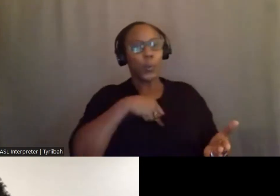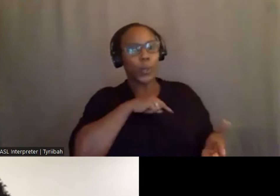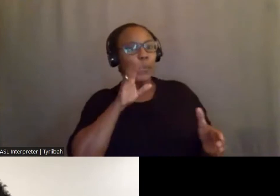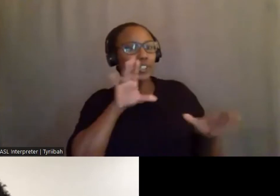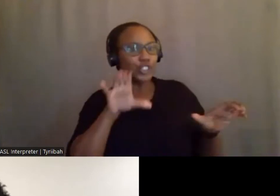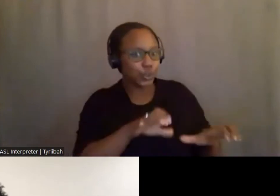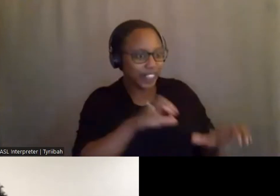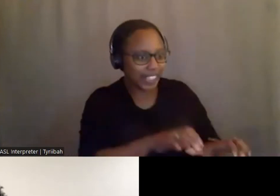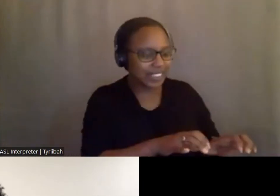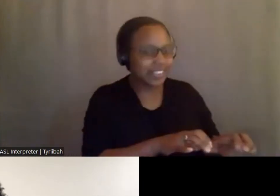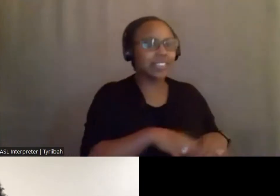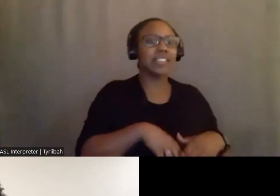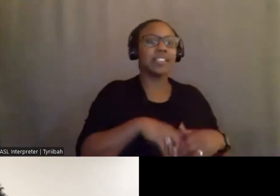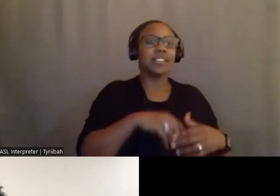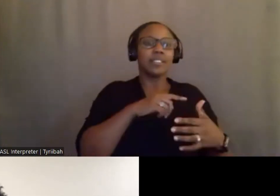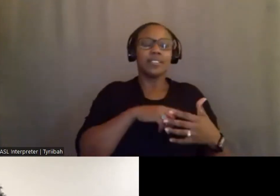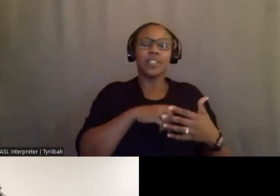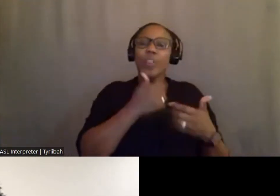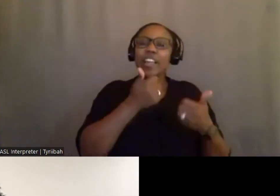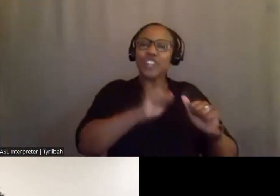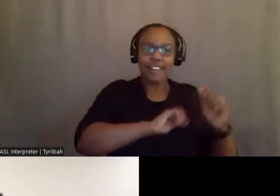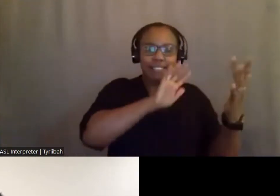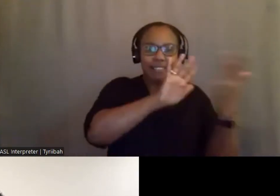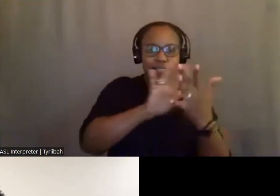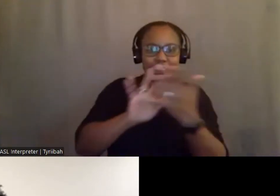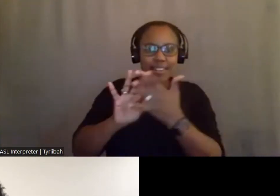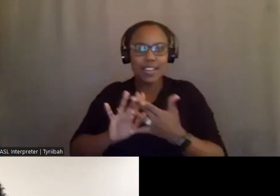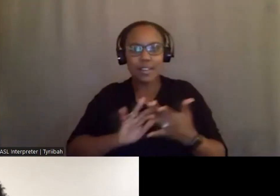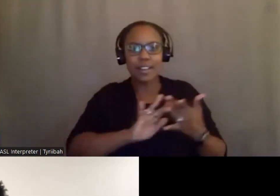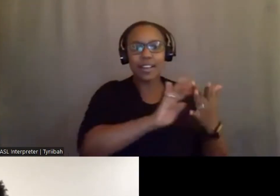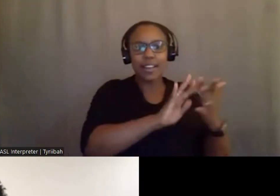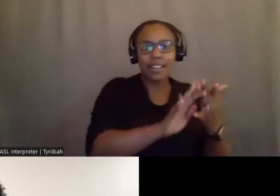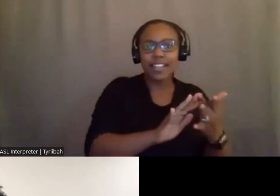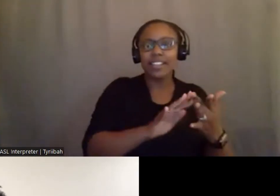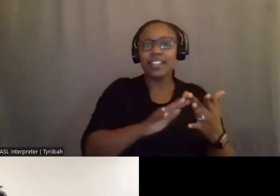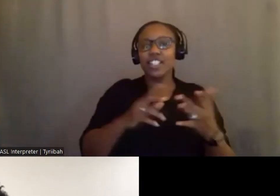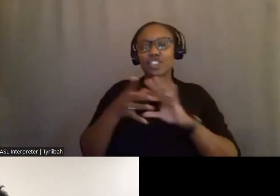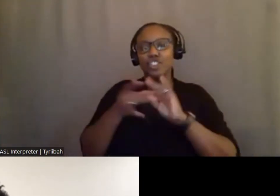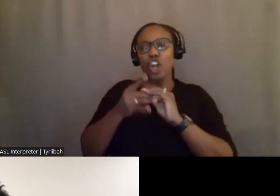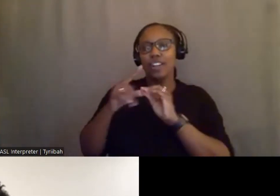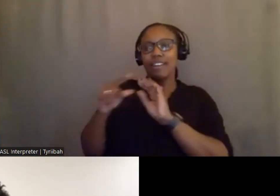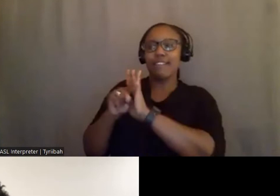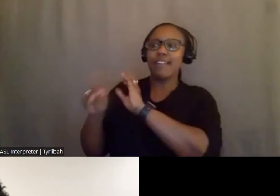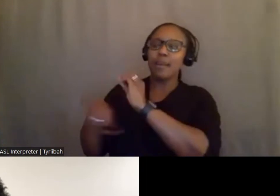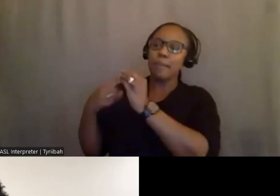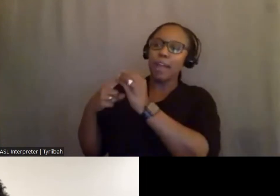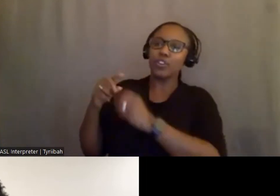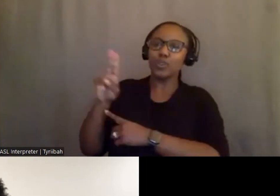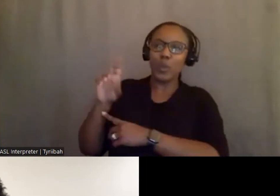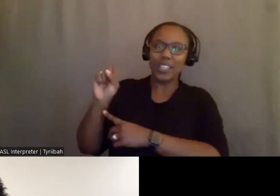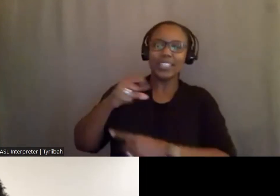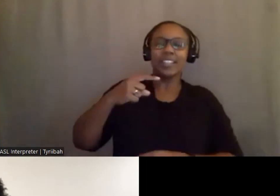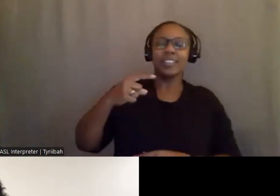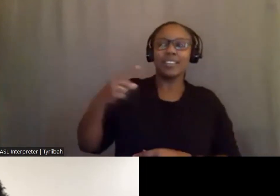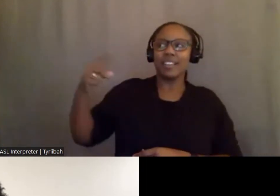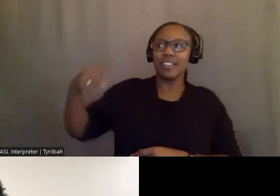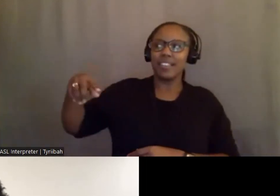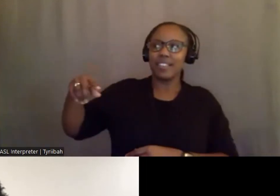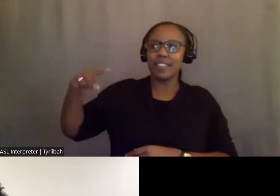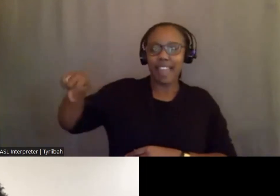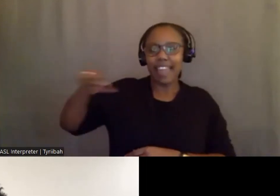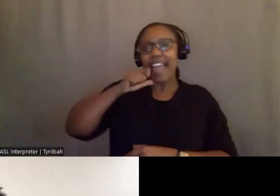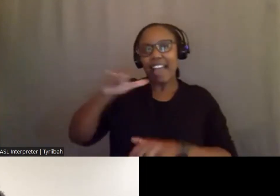Chickasaws and Choctaws, the U.S. hasn't paid you the money for your land in the Southeast. We're going to do that. And so they really have these kinds of ways of trying